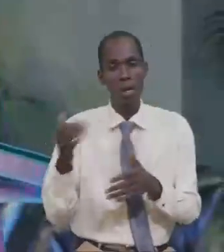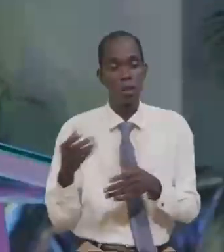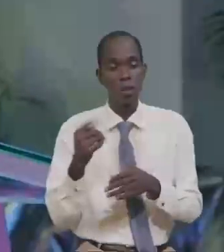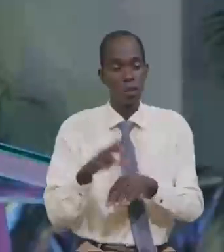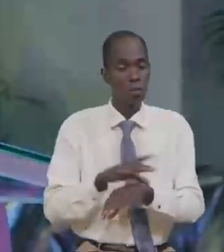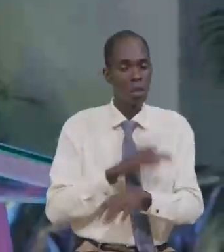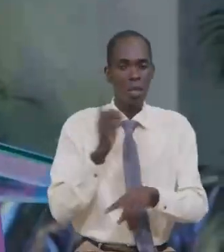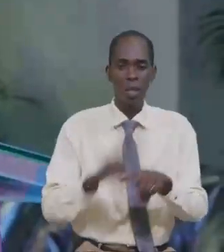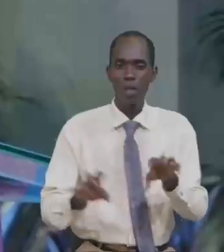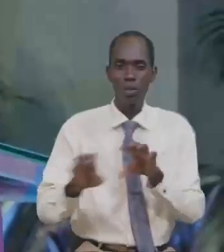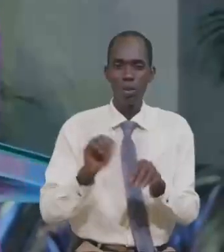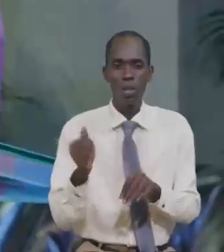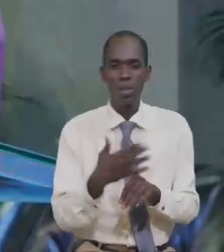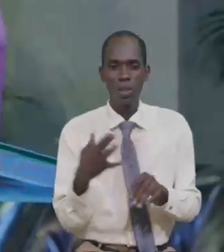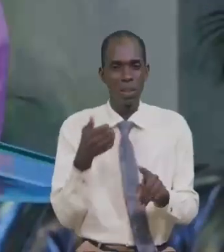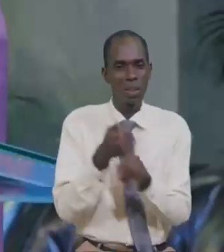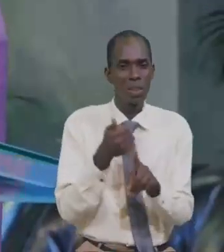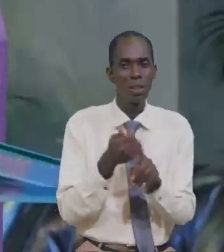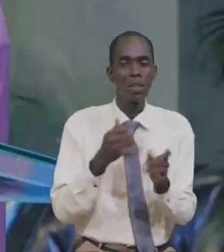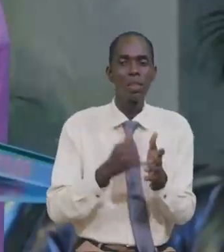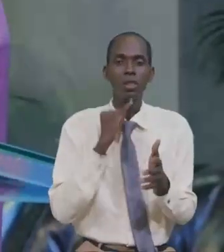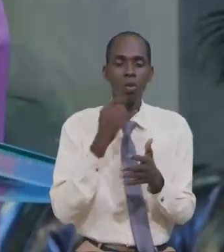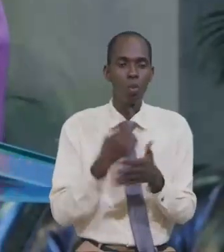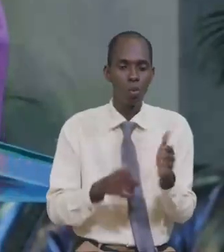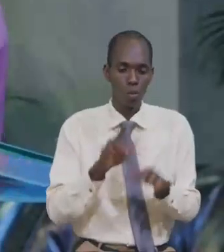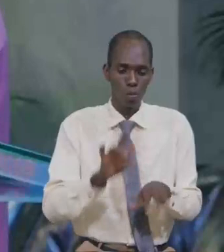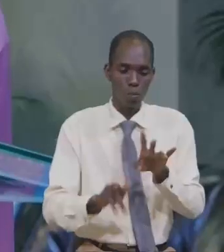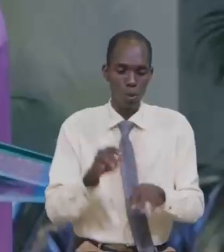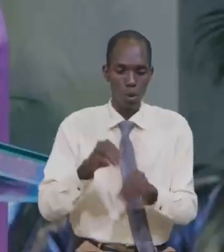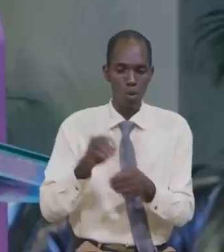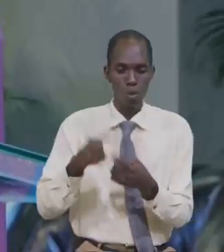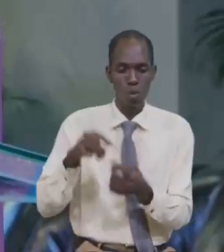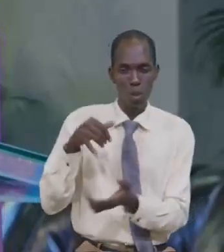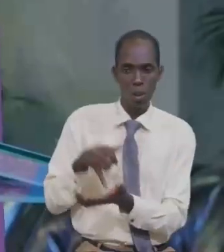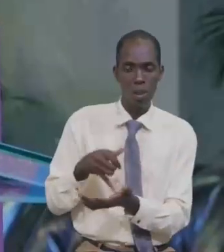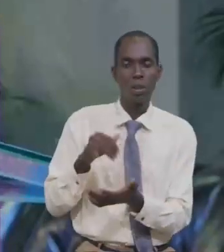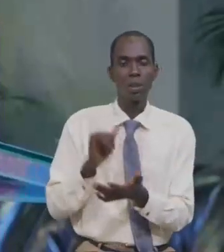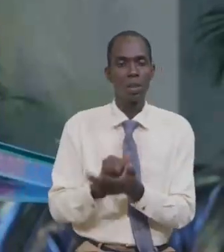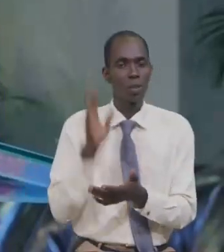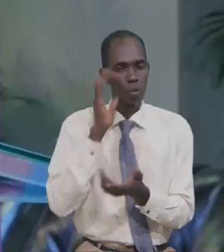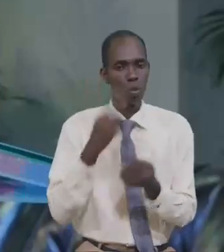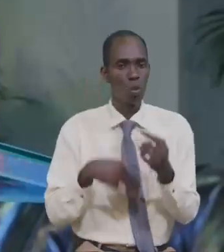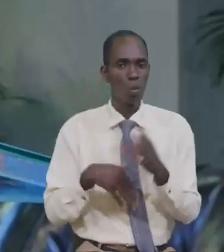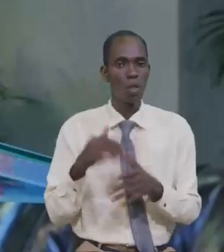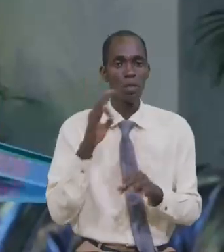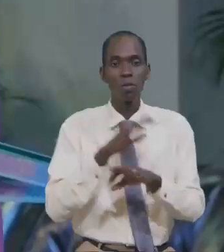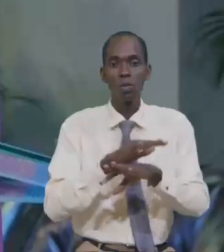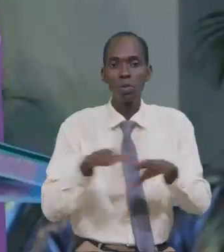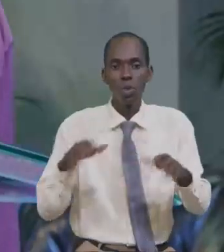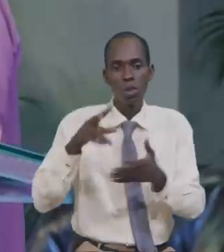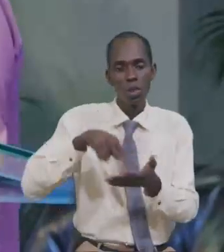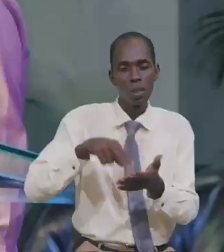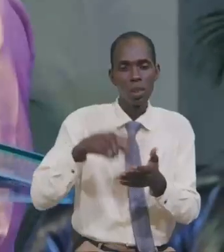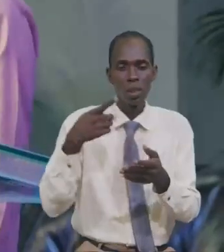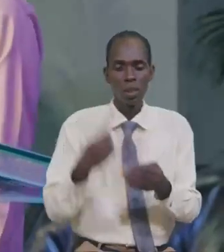the manual, and you say, I don't have time for manual, I've got that computer, I want to use it, or the laptop, or the phone, or